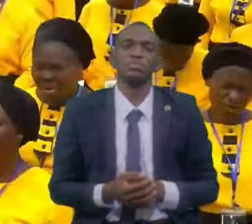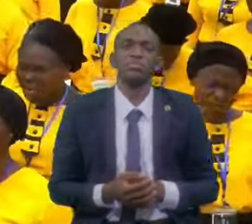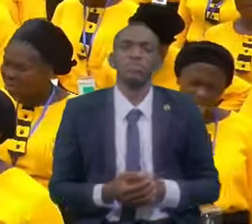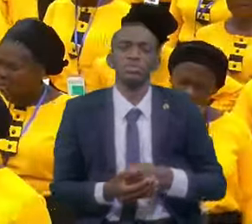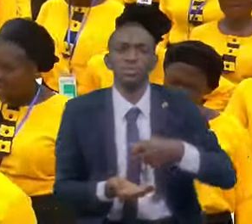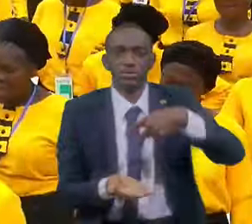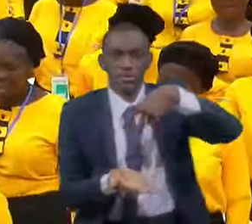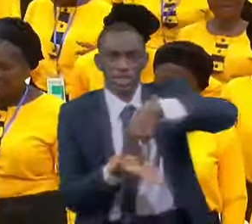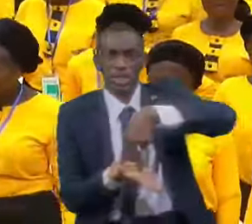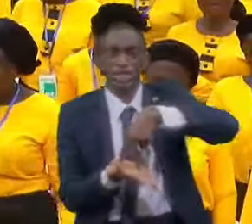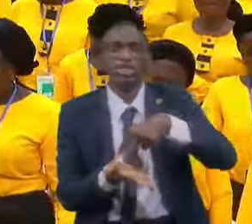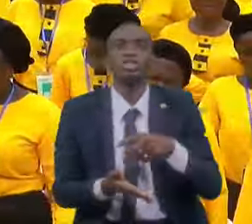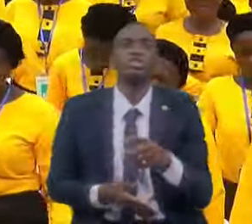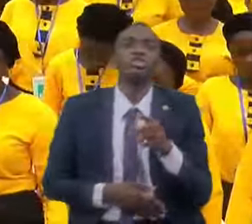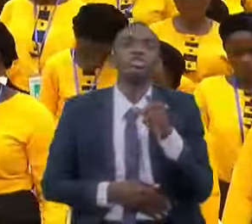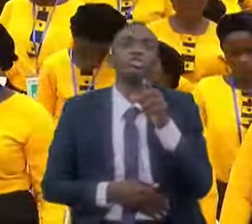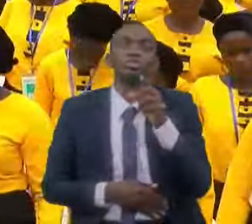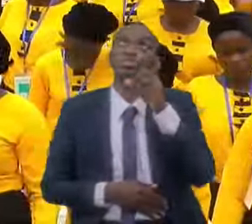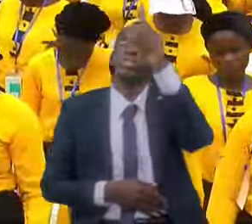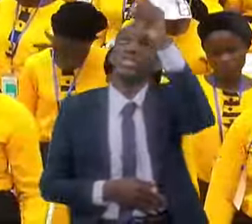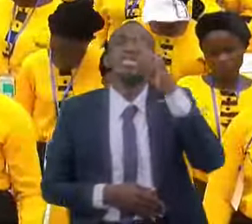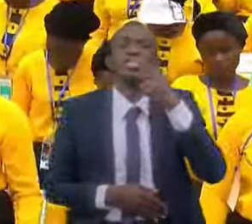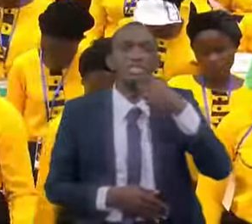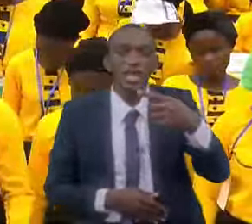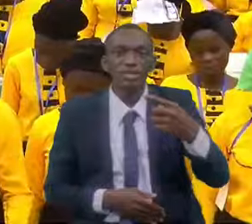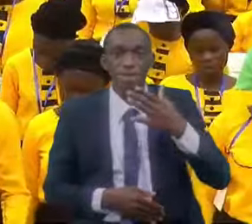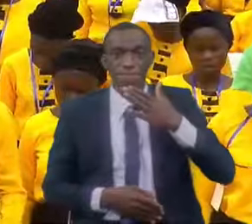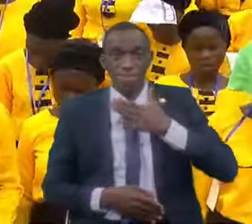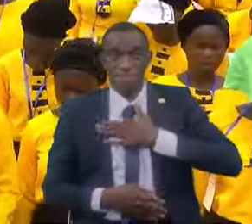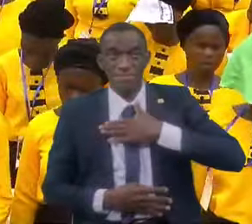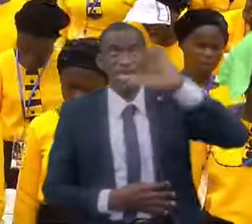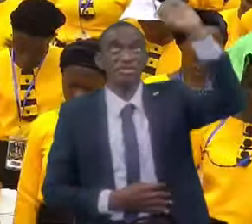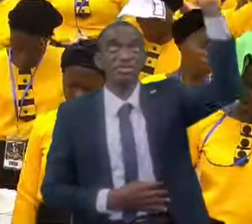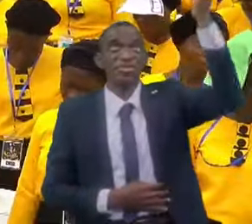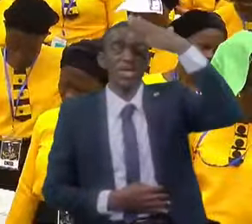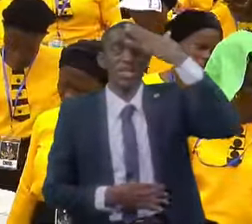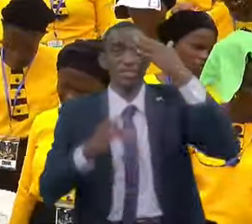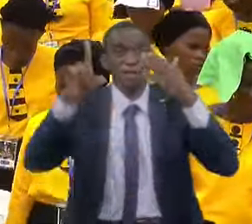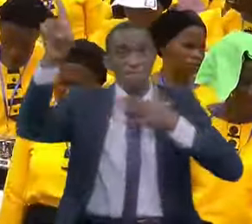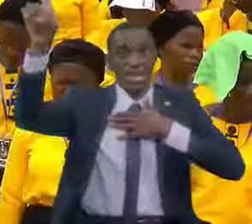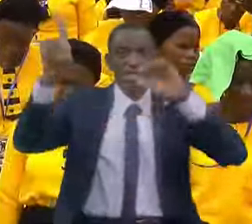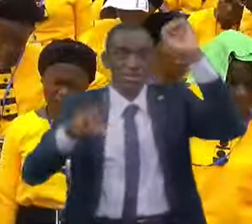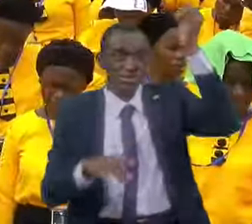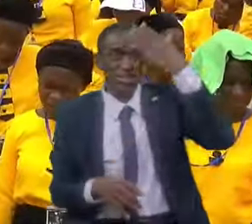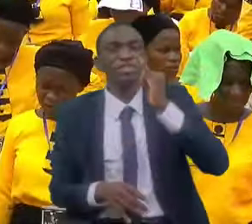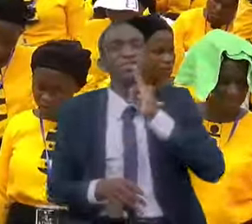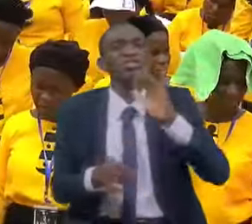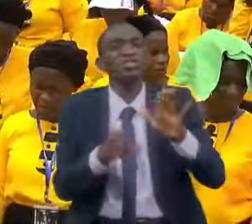He says, my grace is sufficient for you. And the